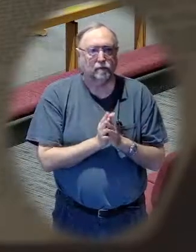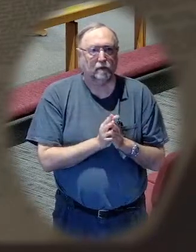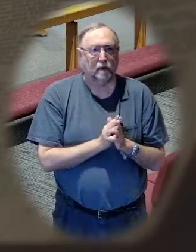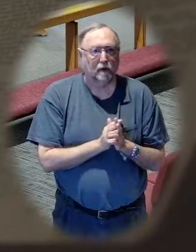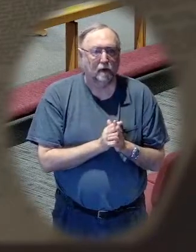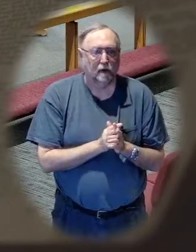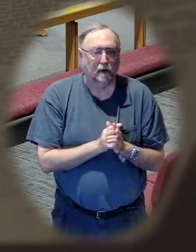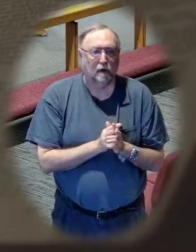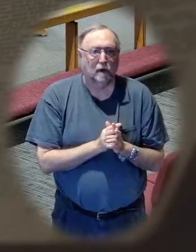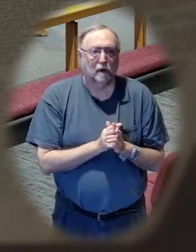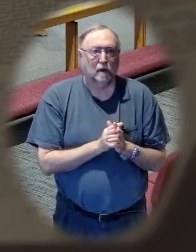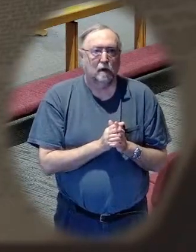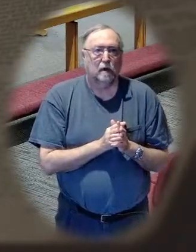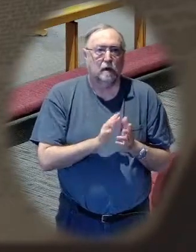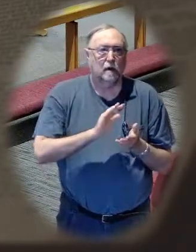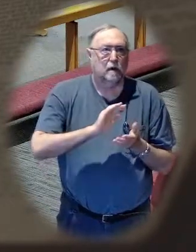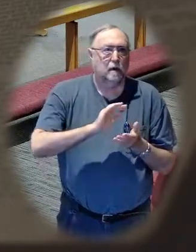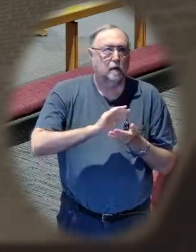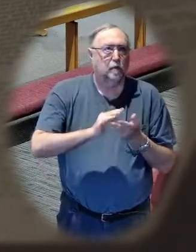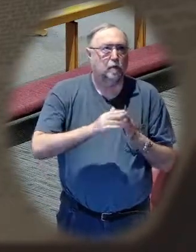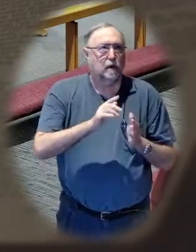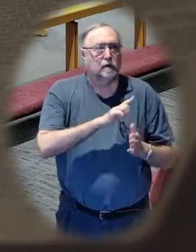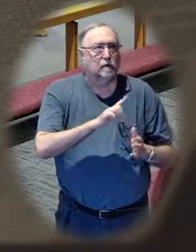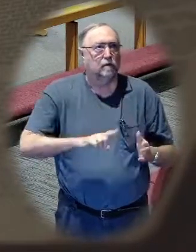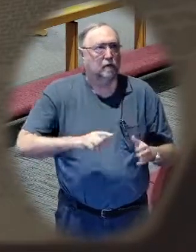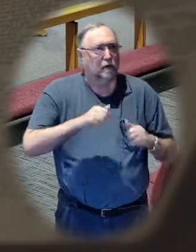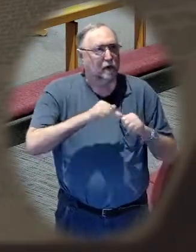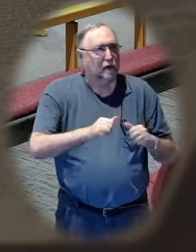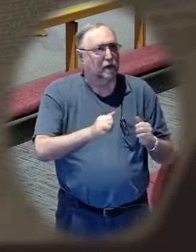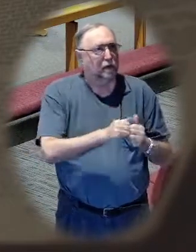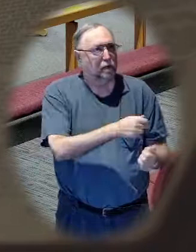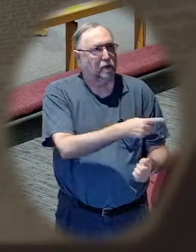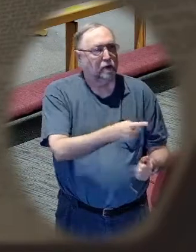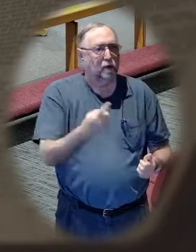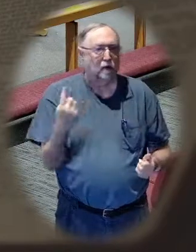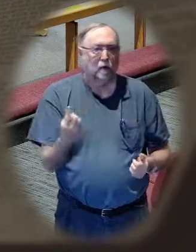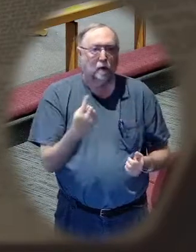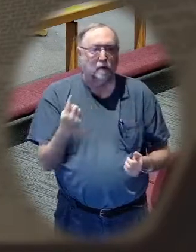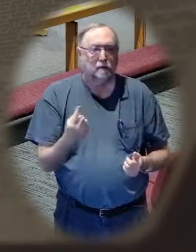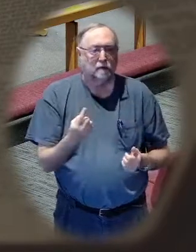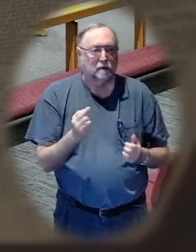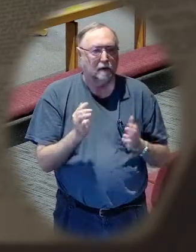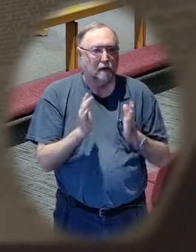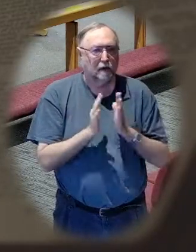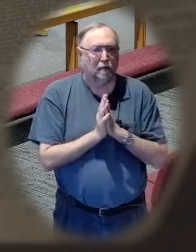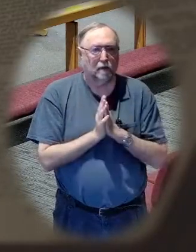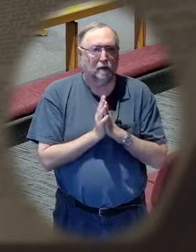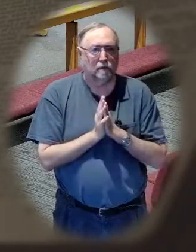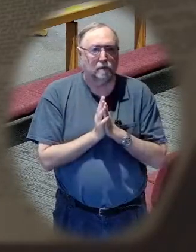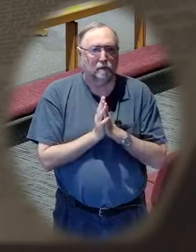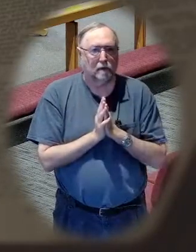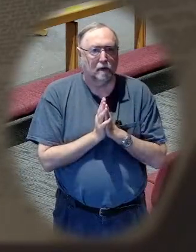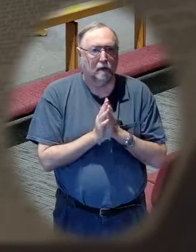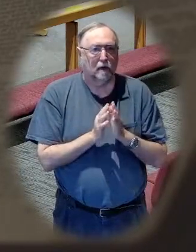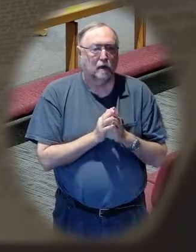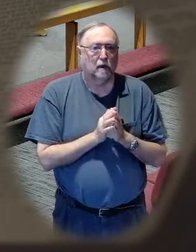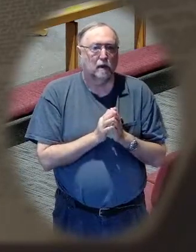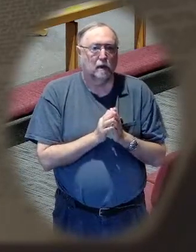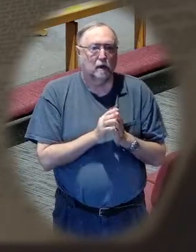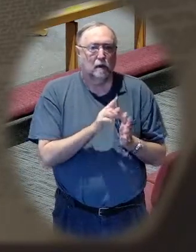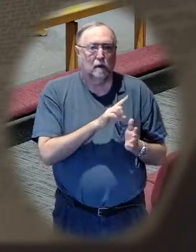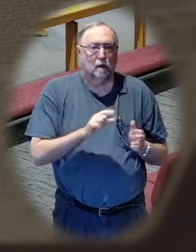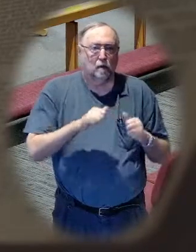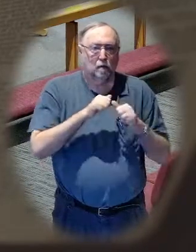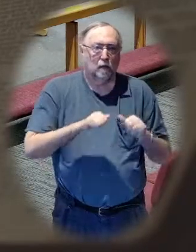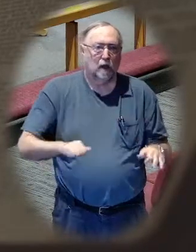Friends in Christ, the peace of the Lord be with you always. Amen. And now may the